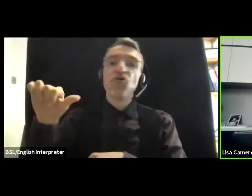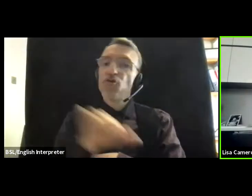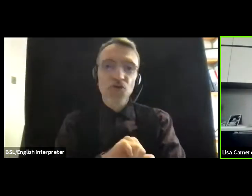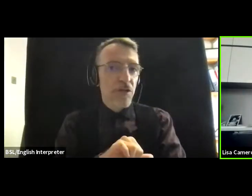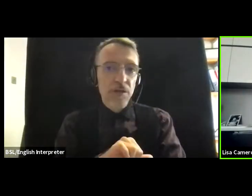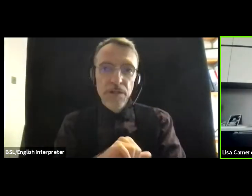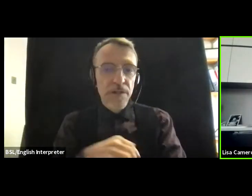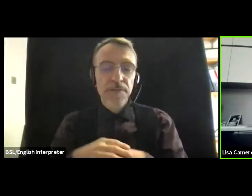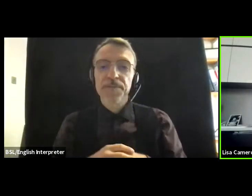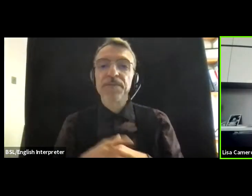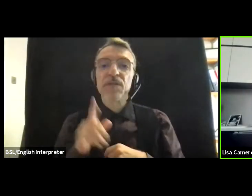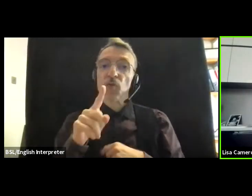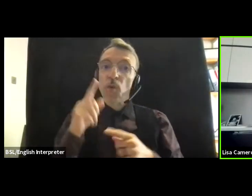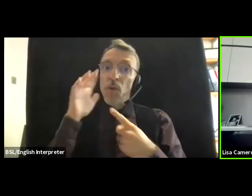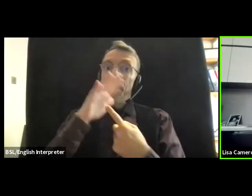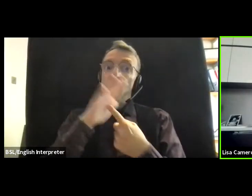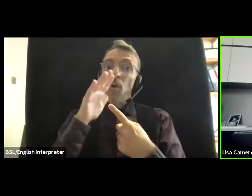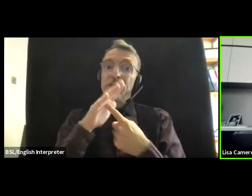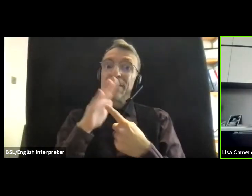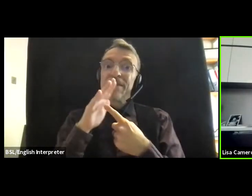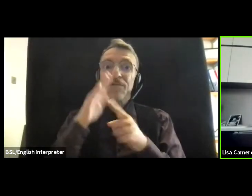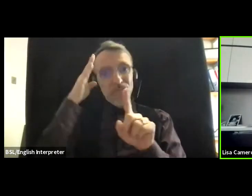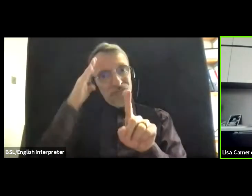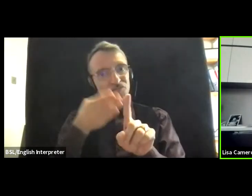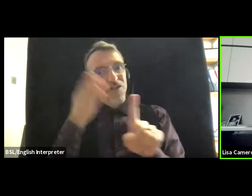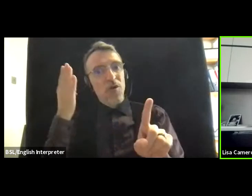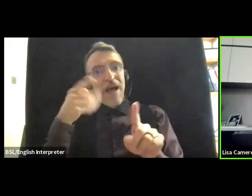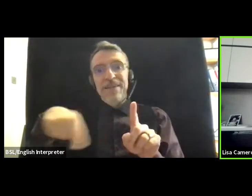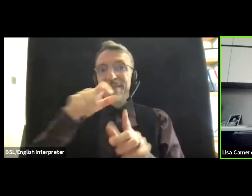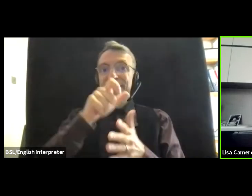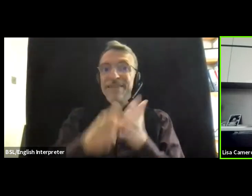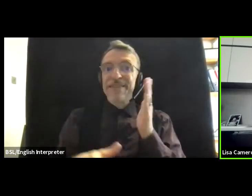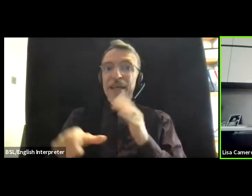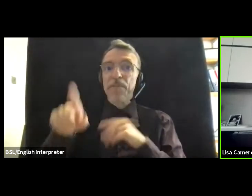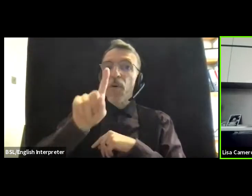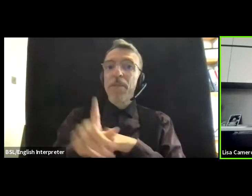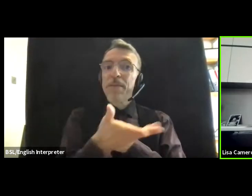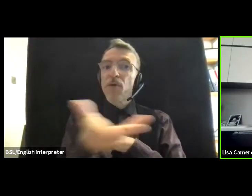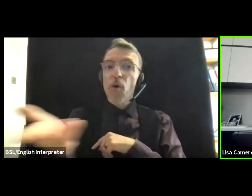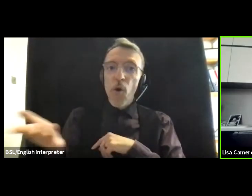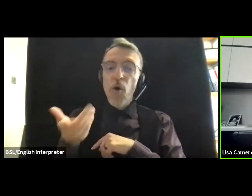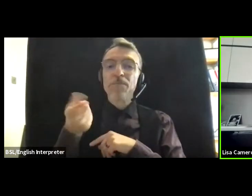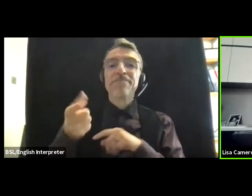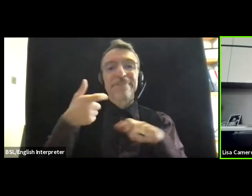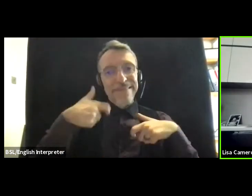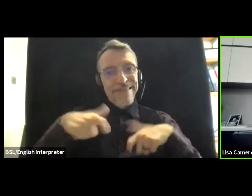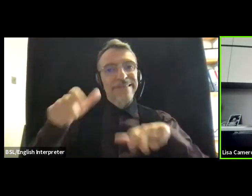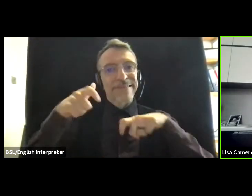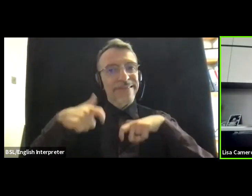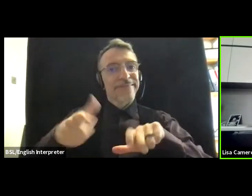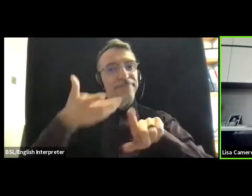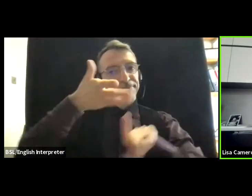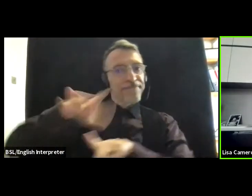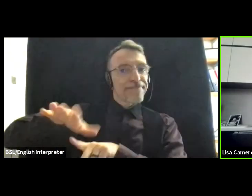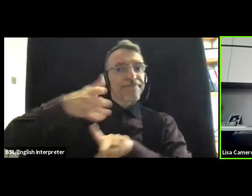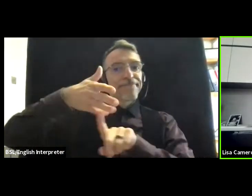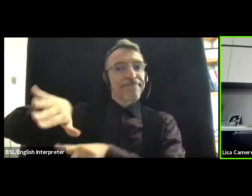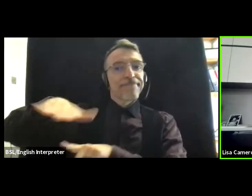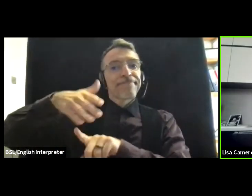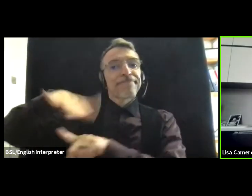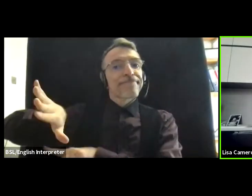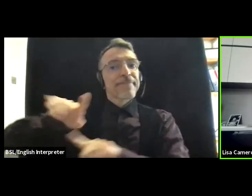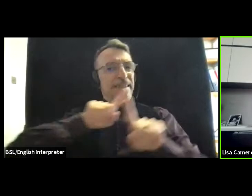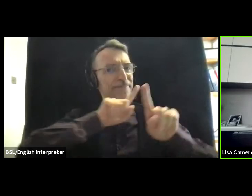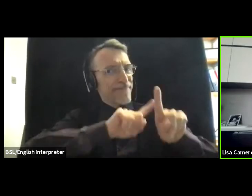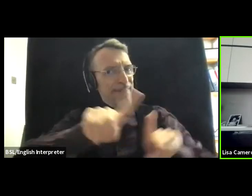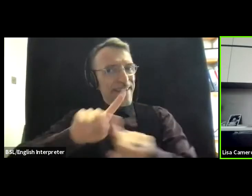important to recognise that many people with disabilities continue to be left behind in so many ways